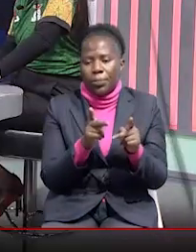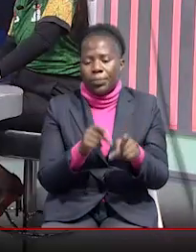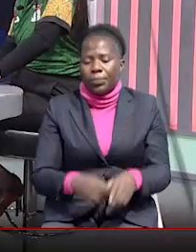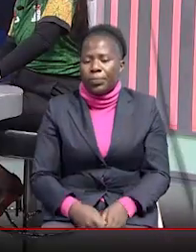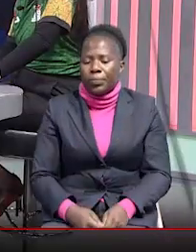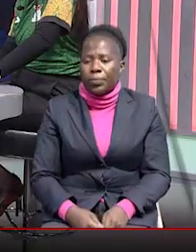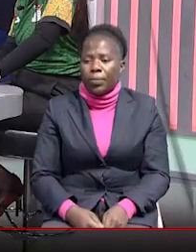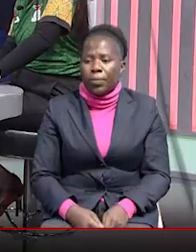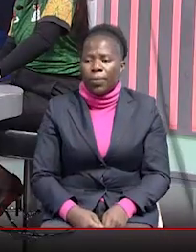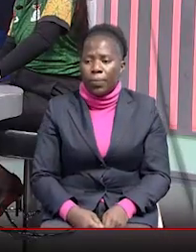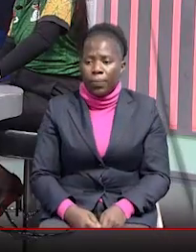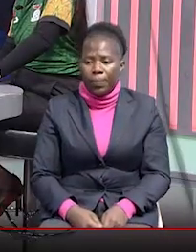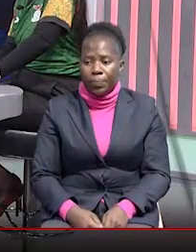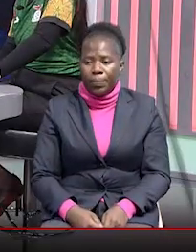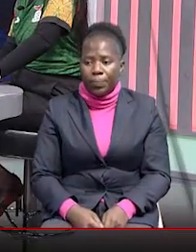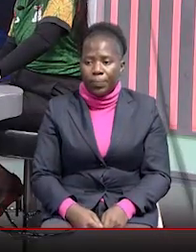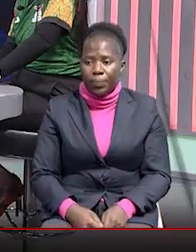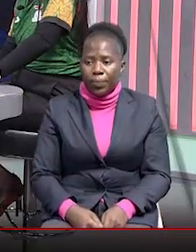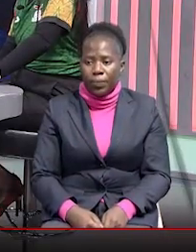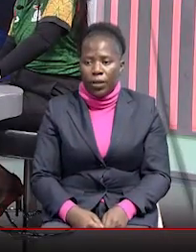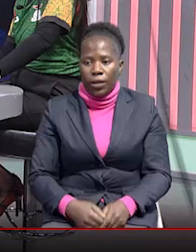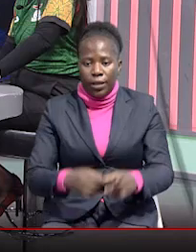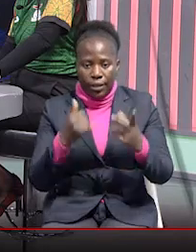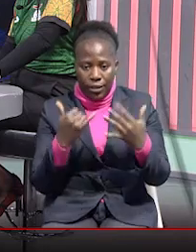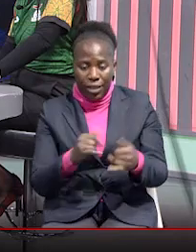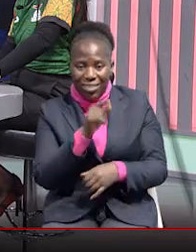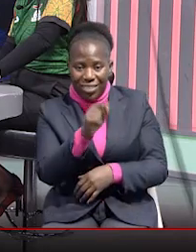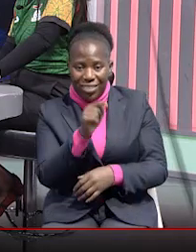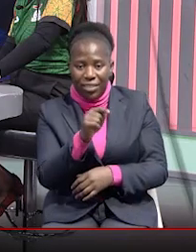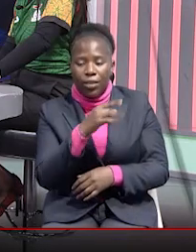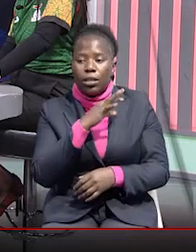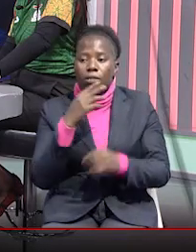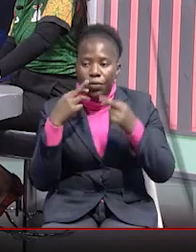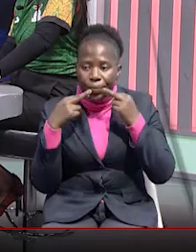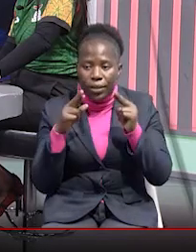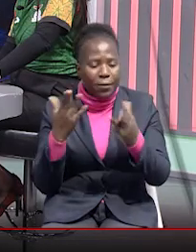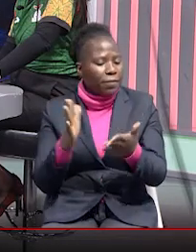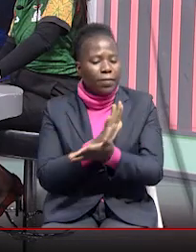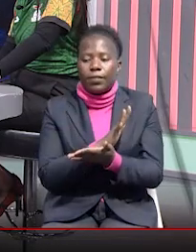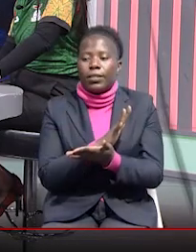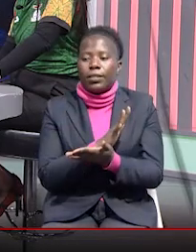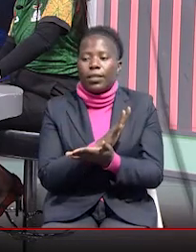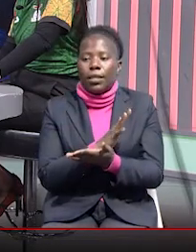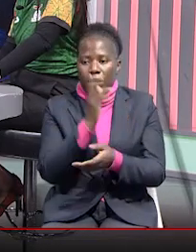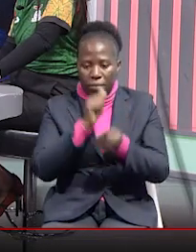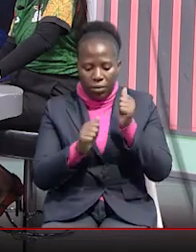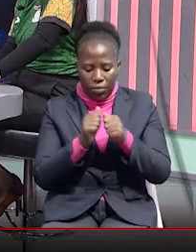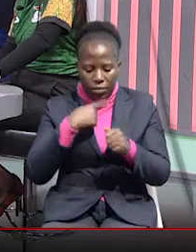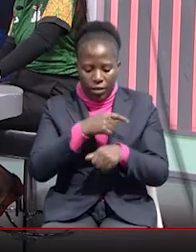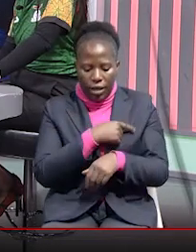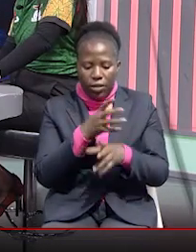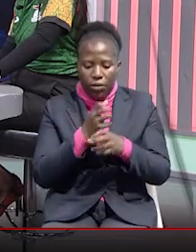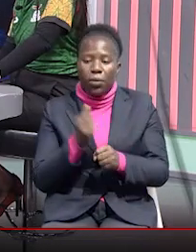You see, the effect is almost immediately. And I'm sure you always receive the effect